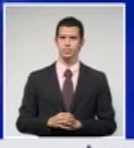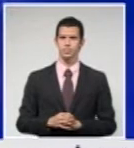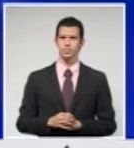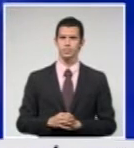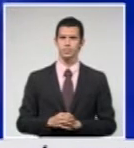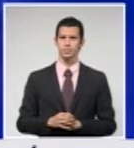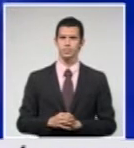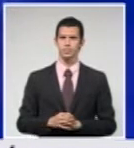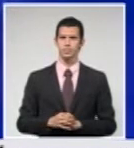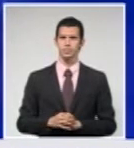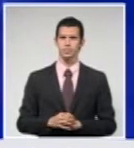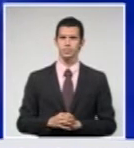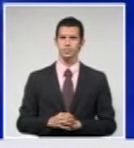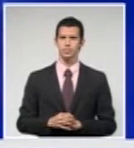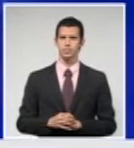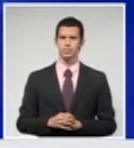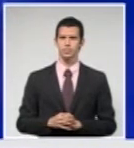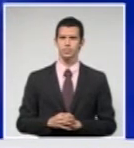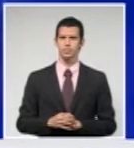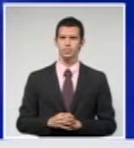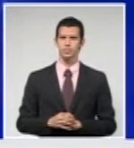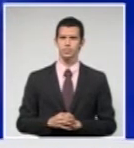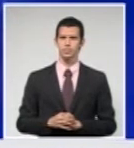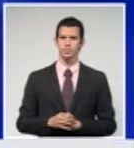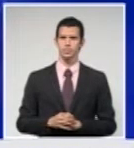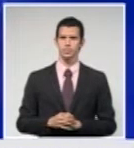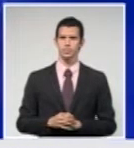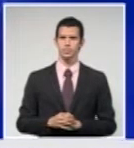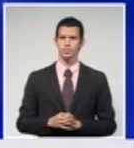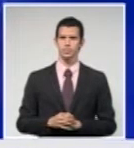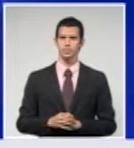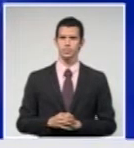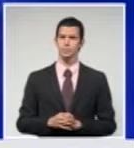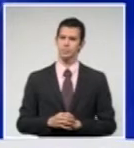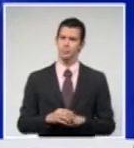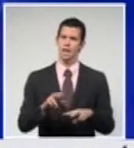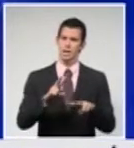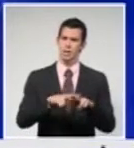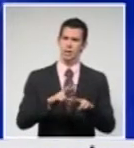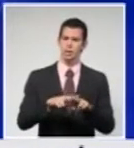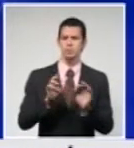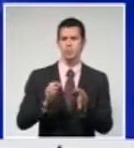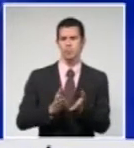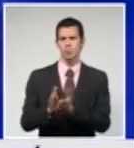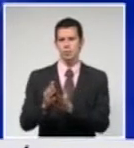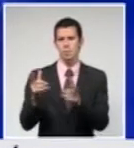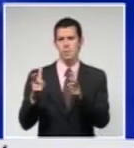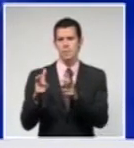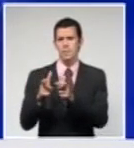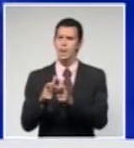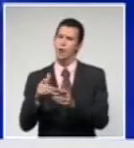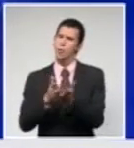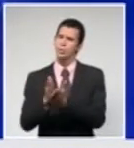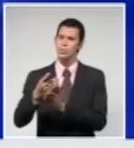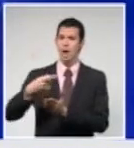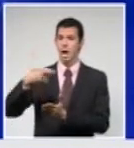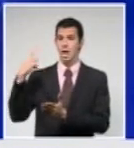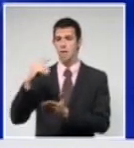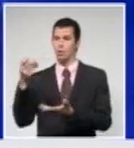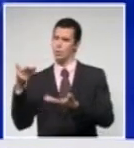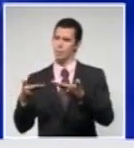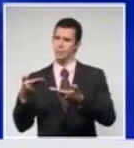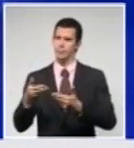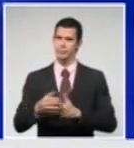No new cases of the virus have been reported in Camagüey, Holguín,